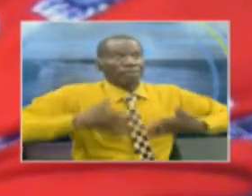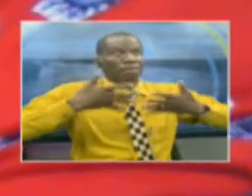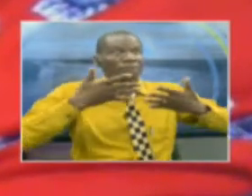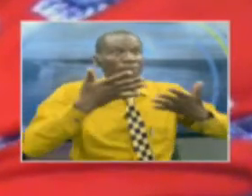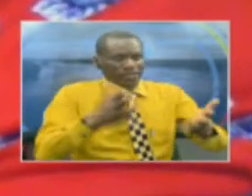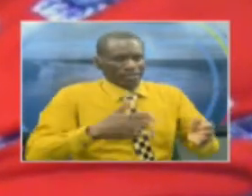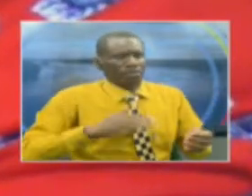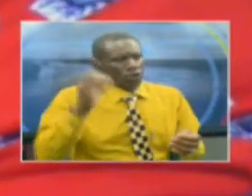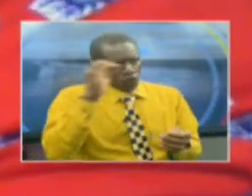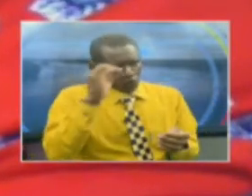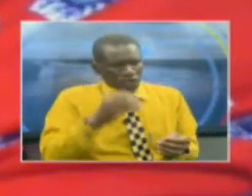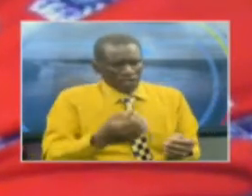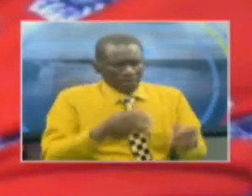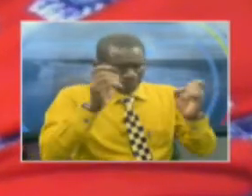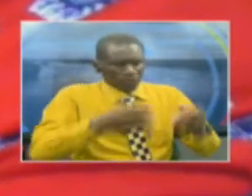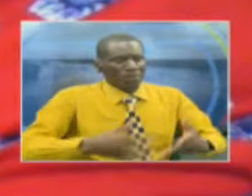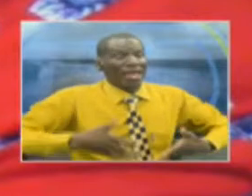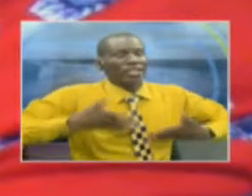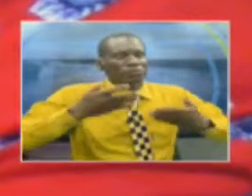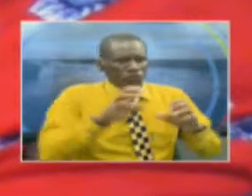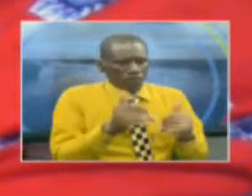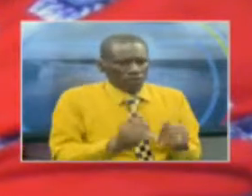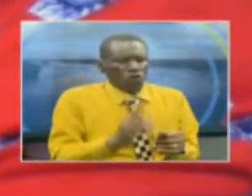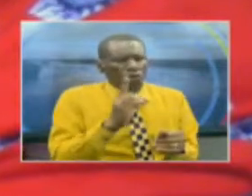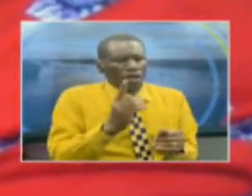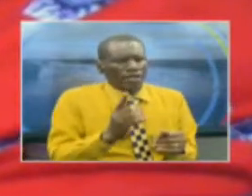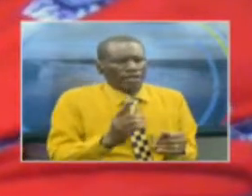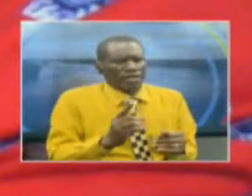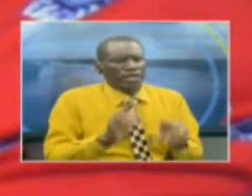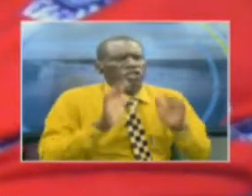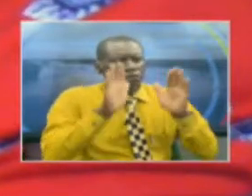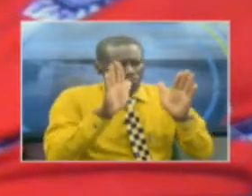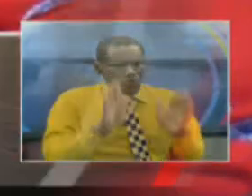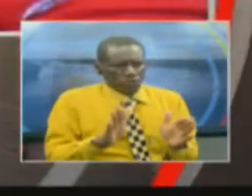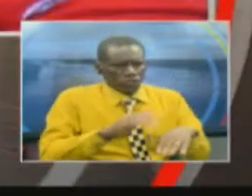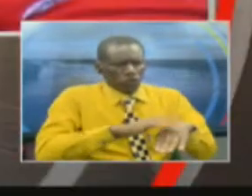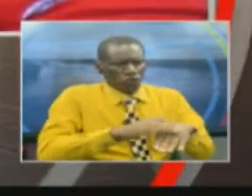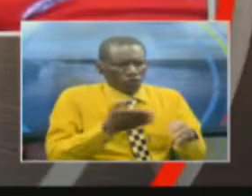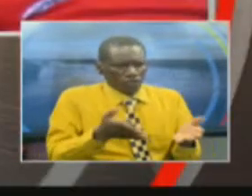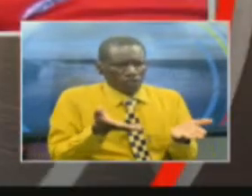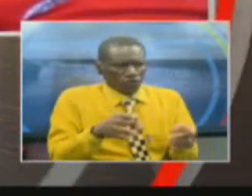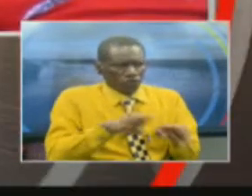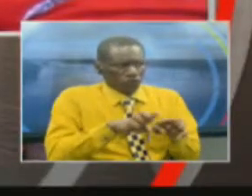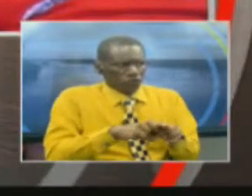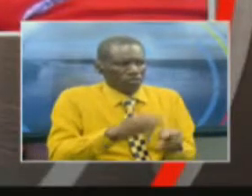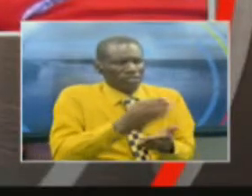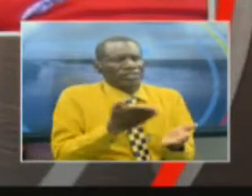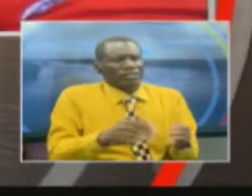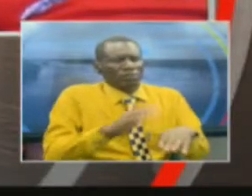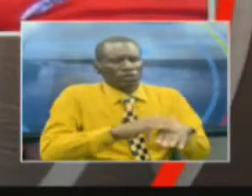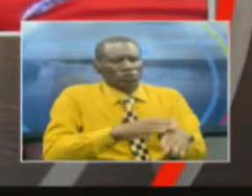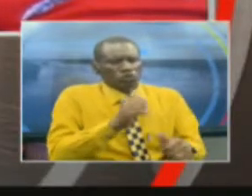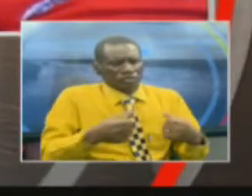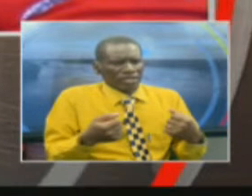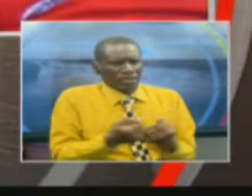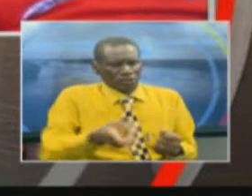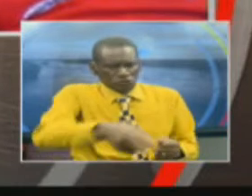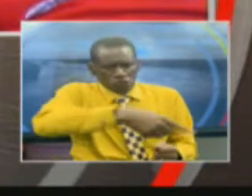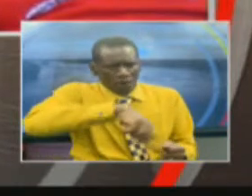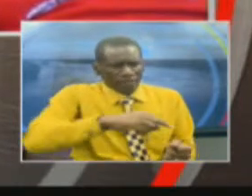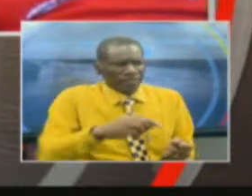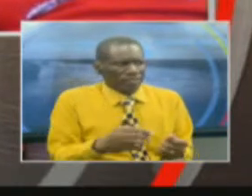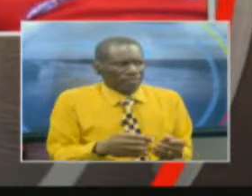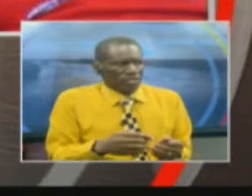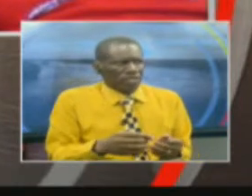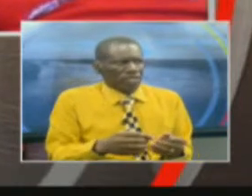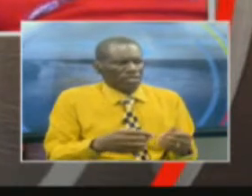has to be expressed. I think one also very good thing, something good that happened to us is we had